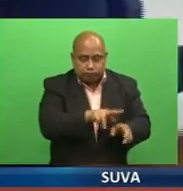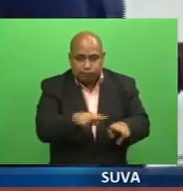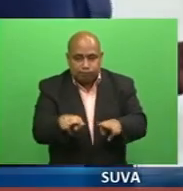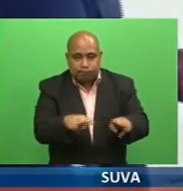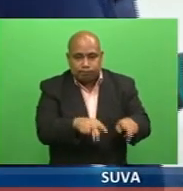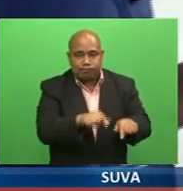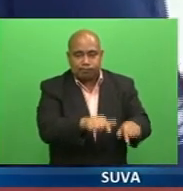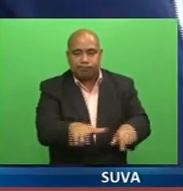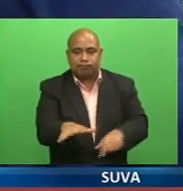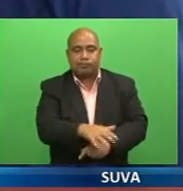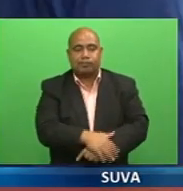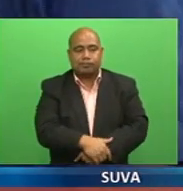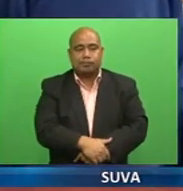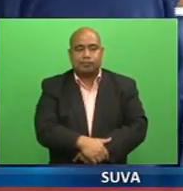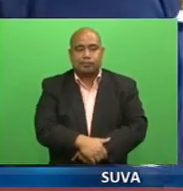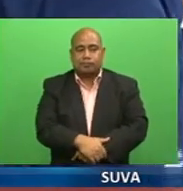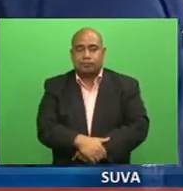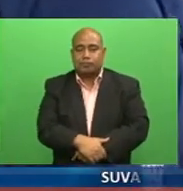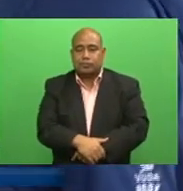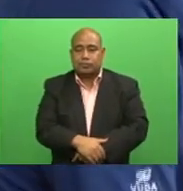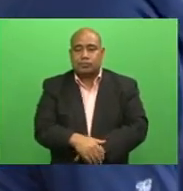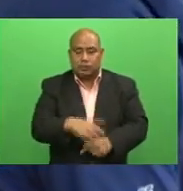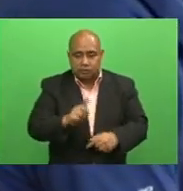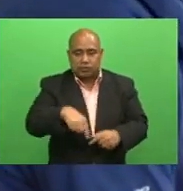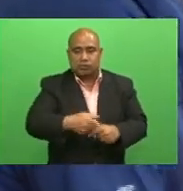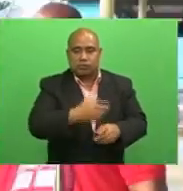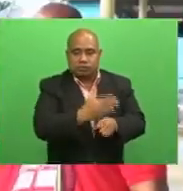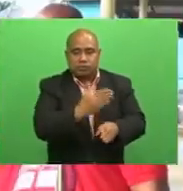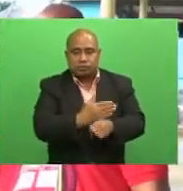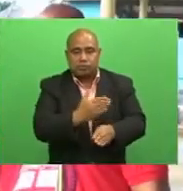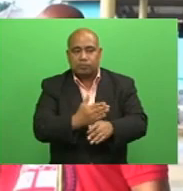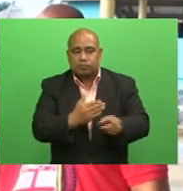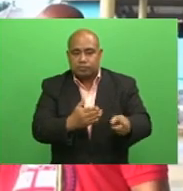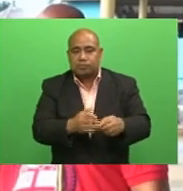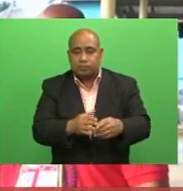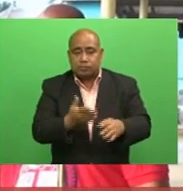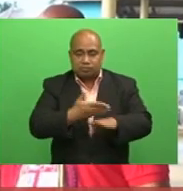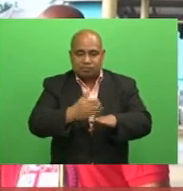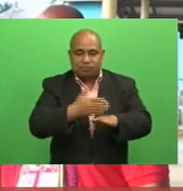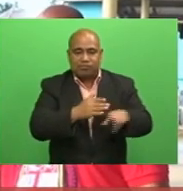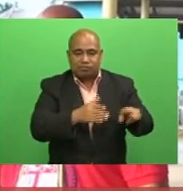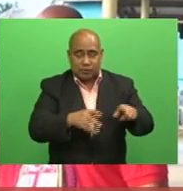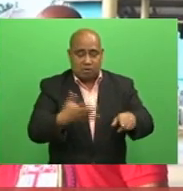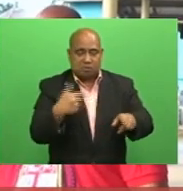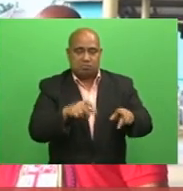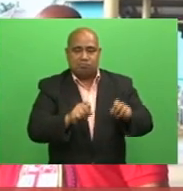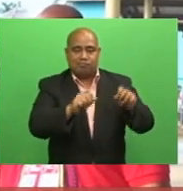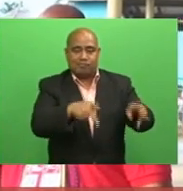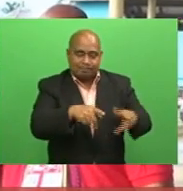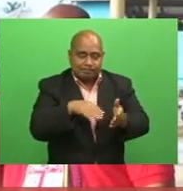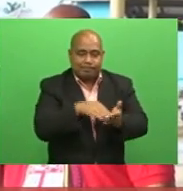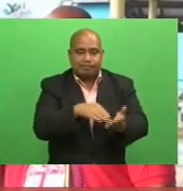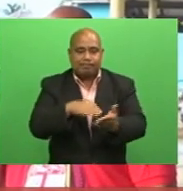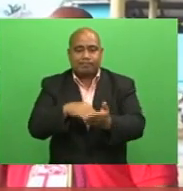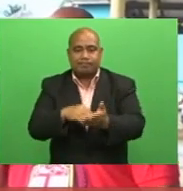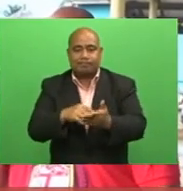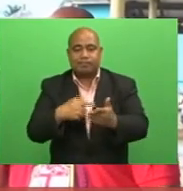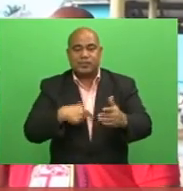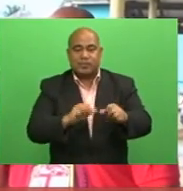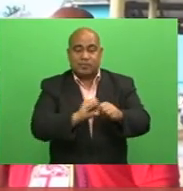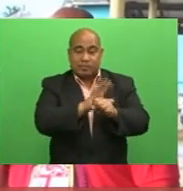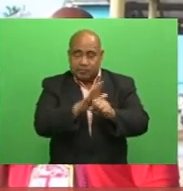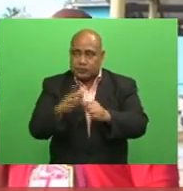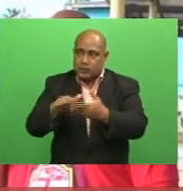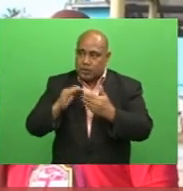these musicians are happy that a new opportunity came their way. This pandemic has taught us to diversify, and I'm just grateful for